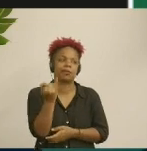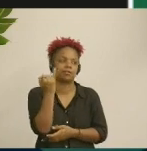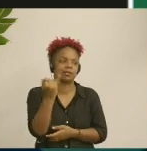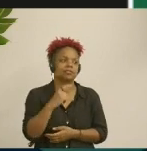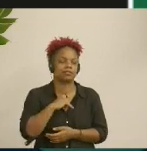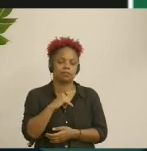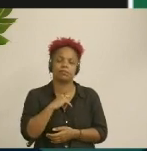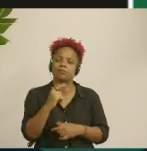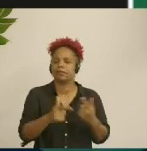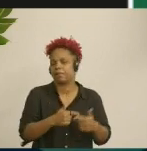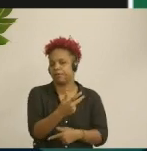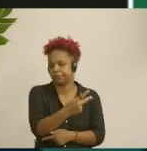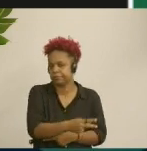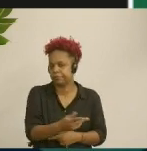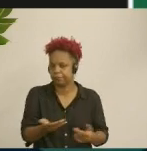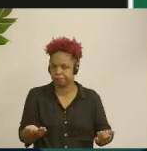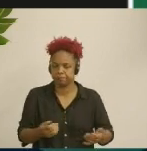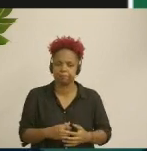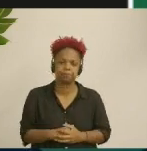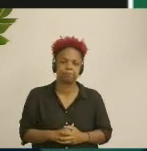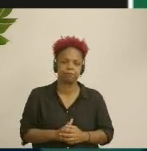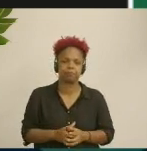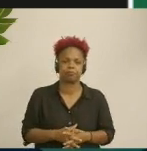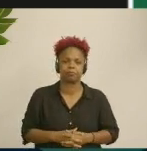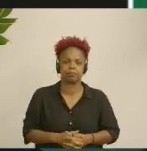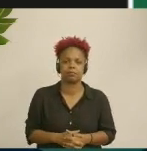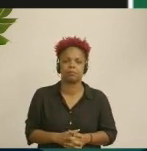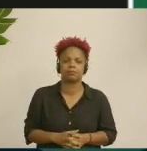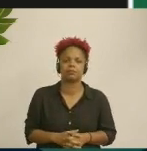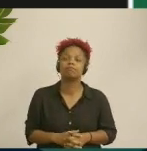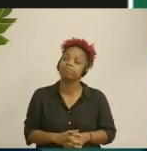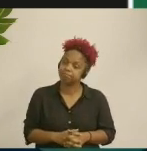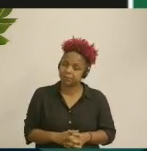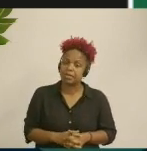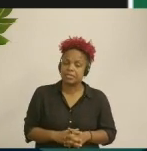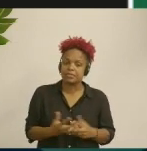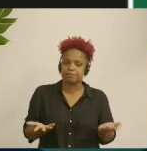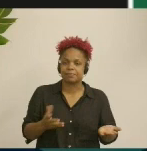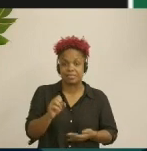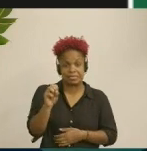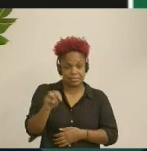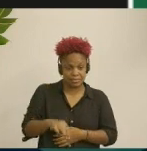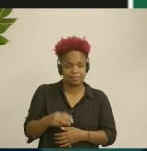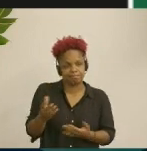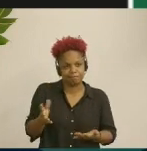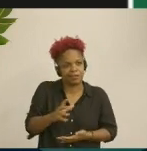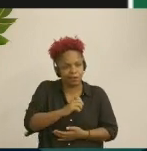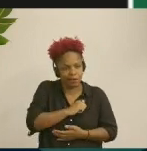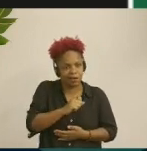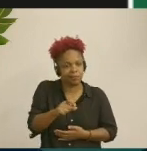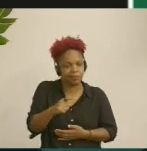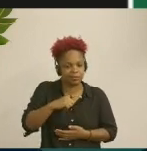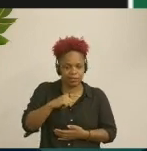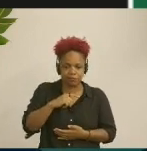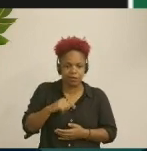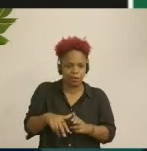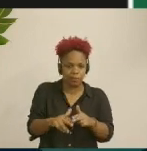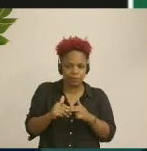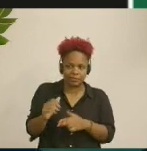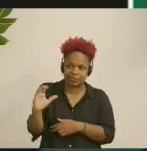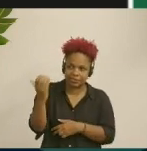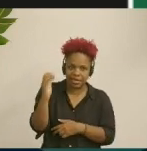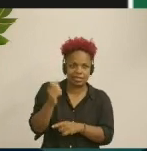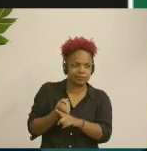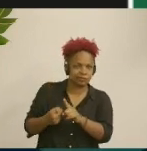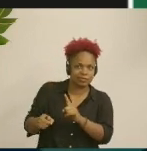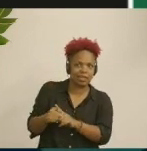Yeah, I'll just weigh in here on the social science component. I love that you are taking it to the people, the open door clinic, the